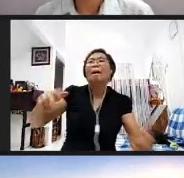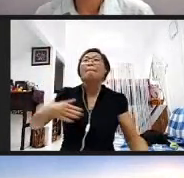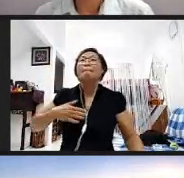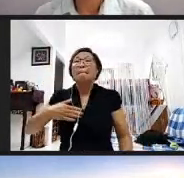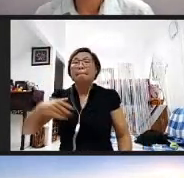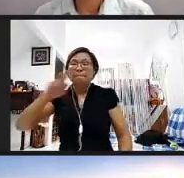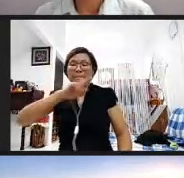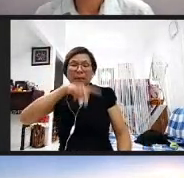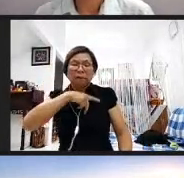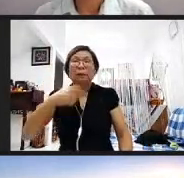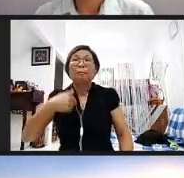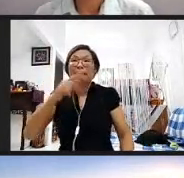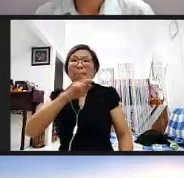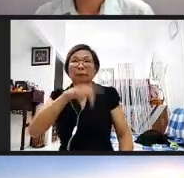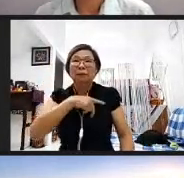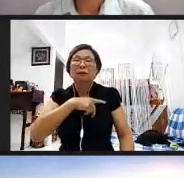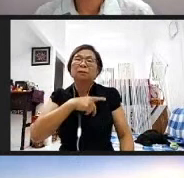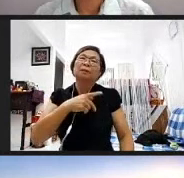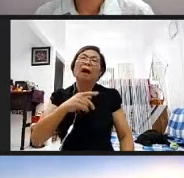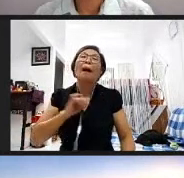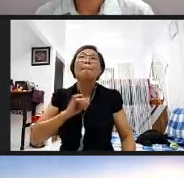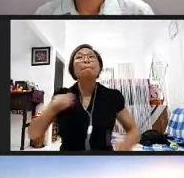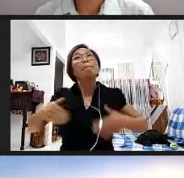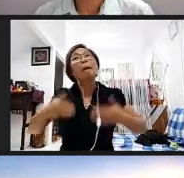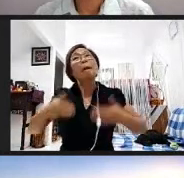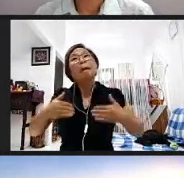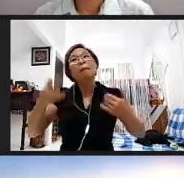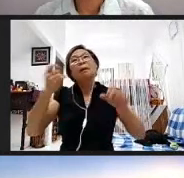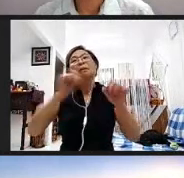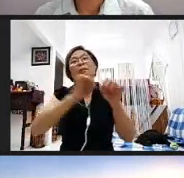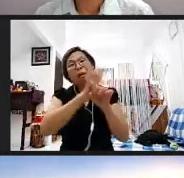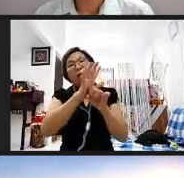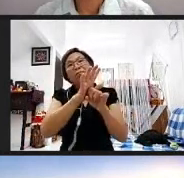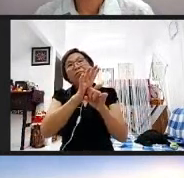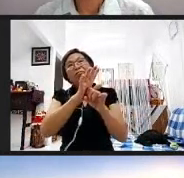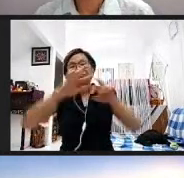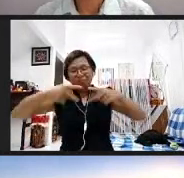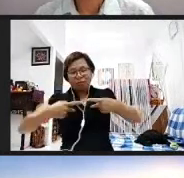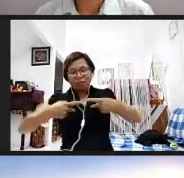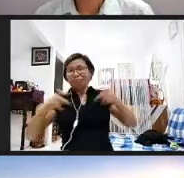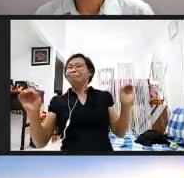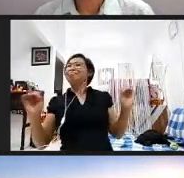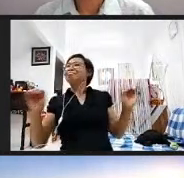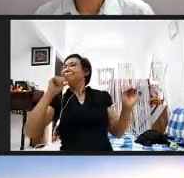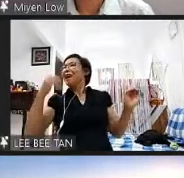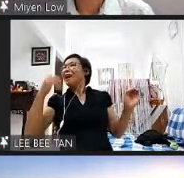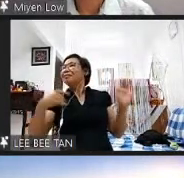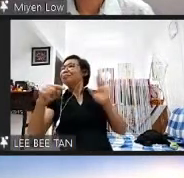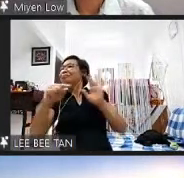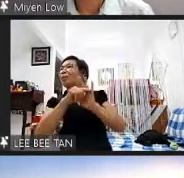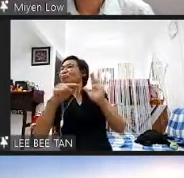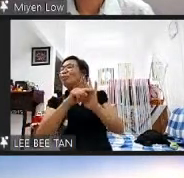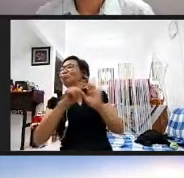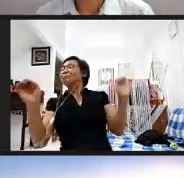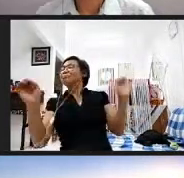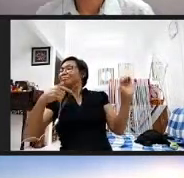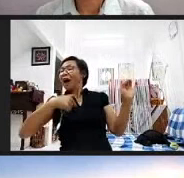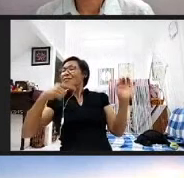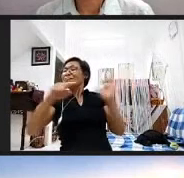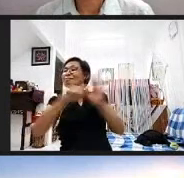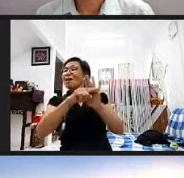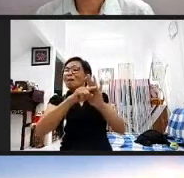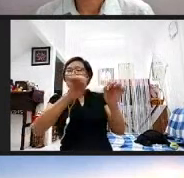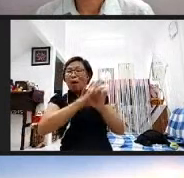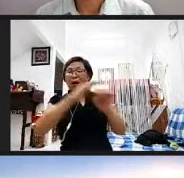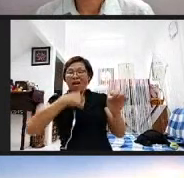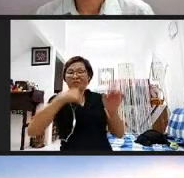that somehow the pandemic didn't affect me negatively much. I'm very grateful that in a